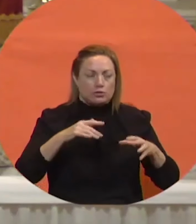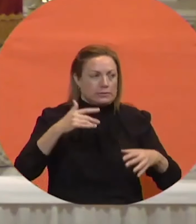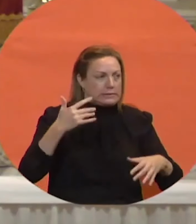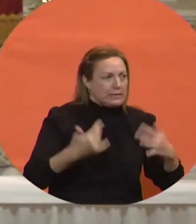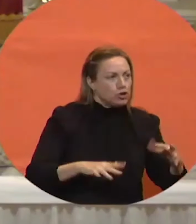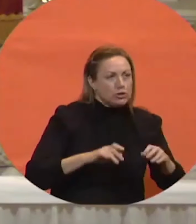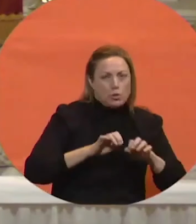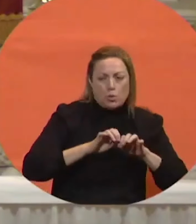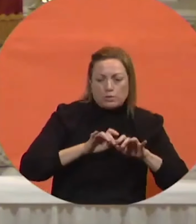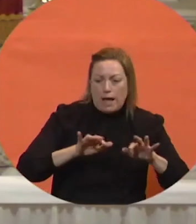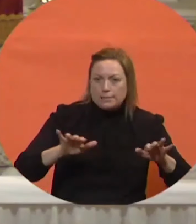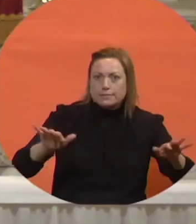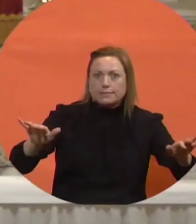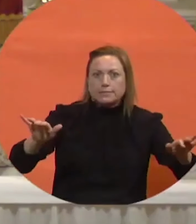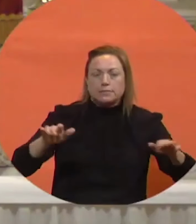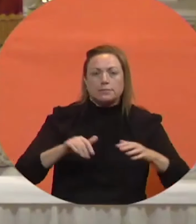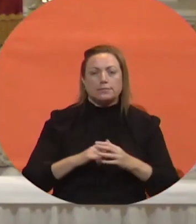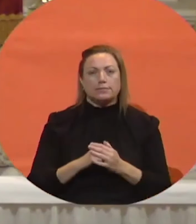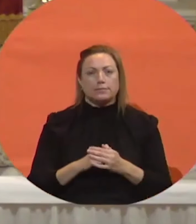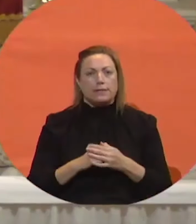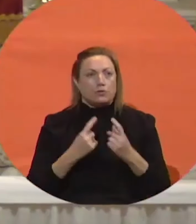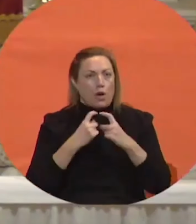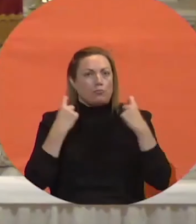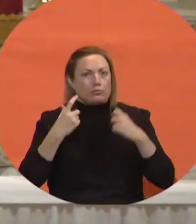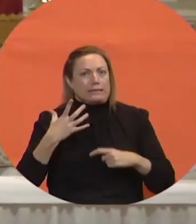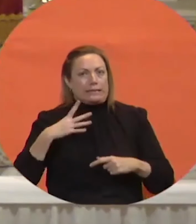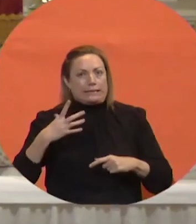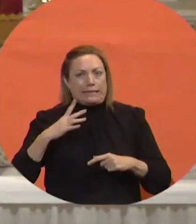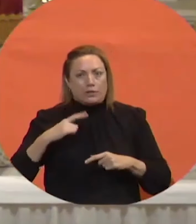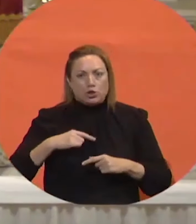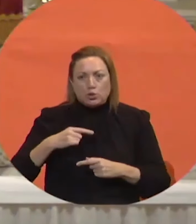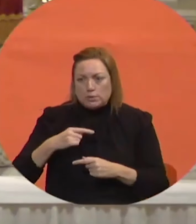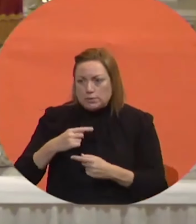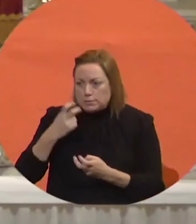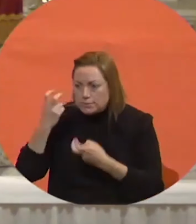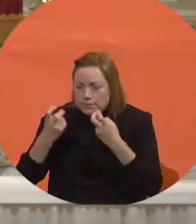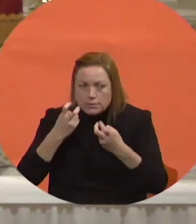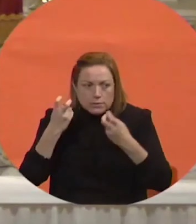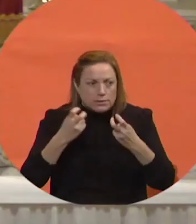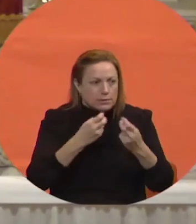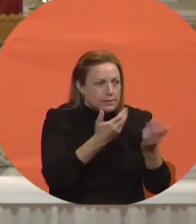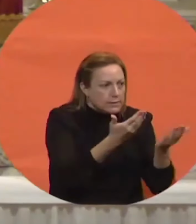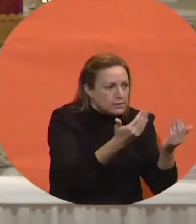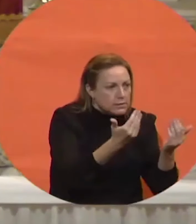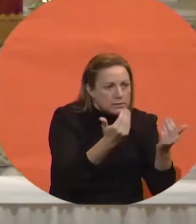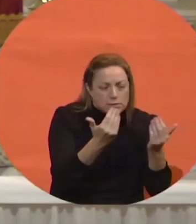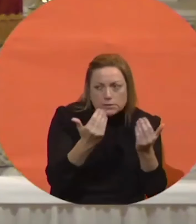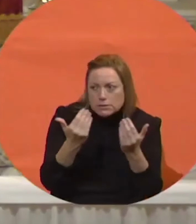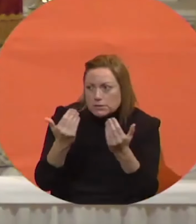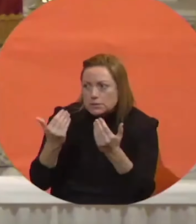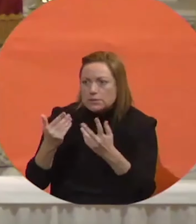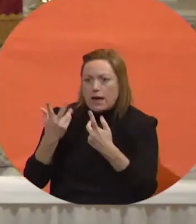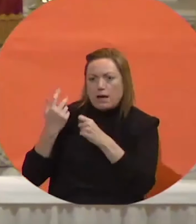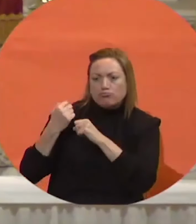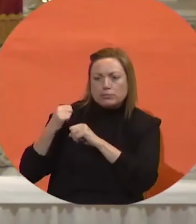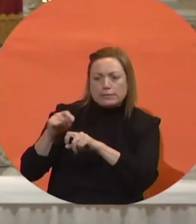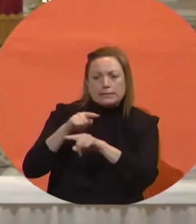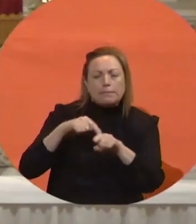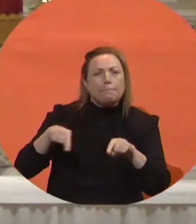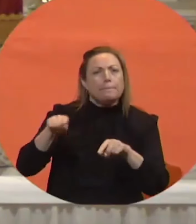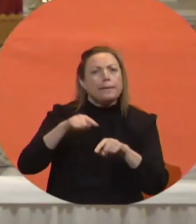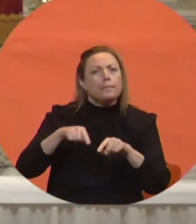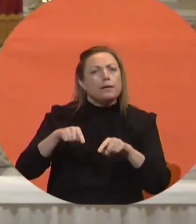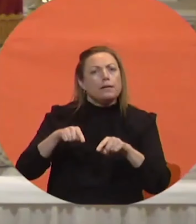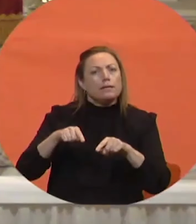from disparate places. They must be protected against wolves and brigands who come only to